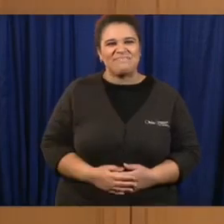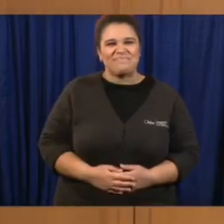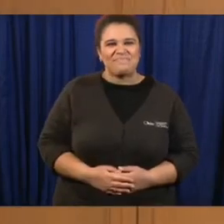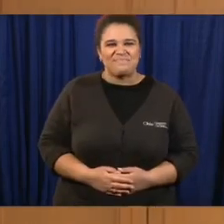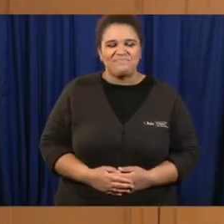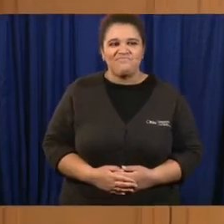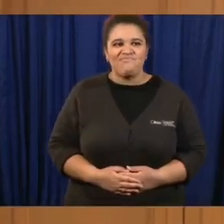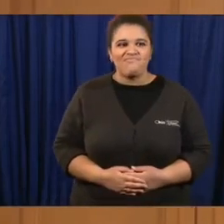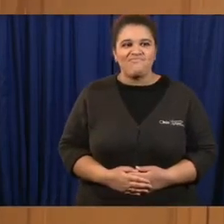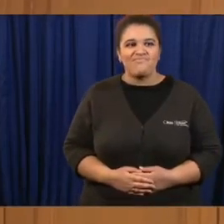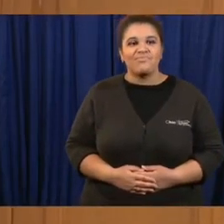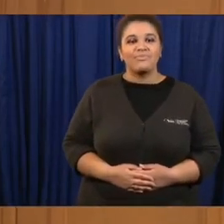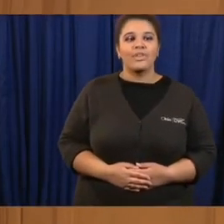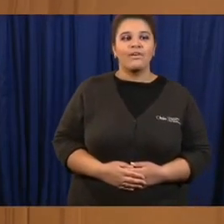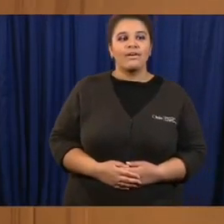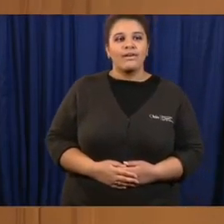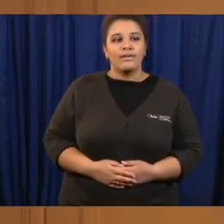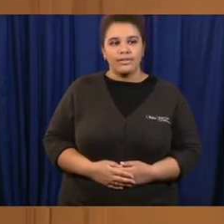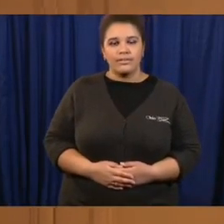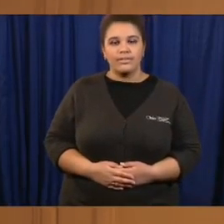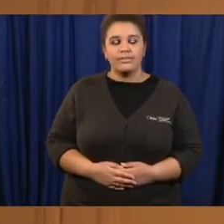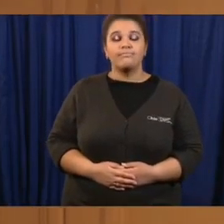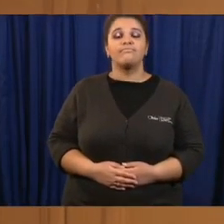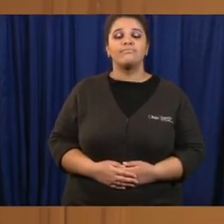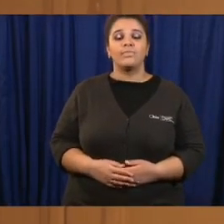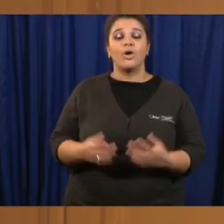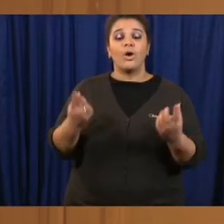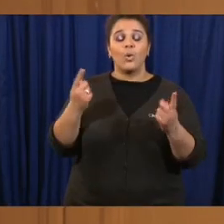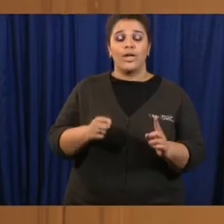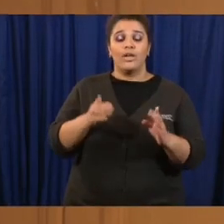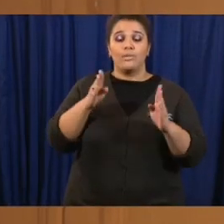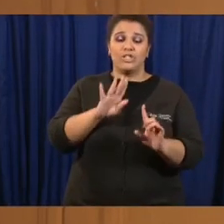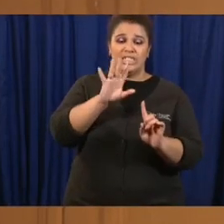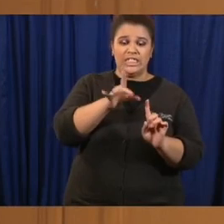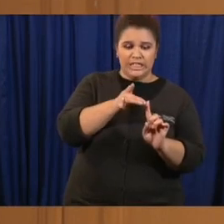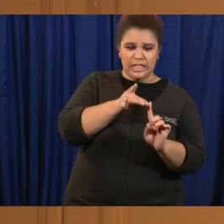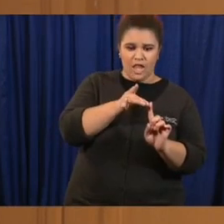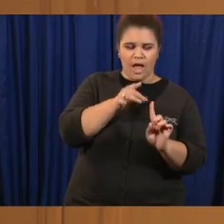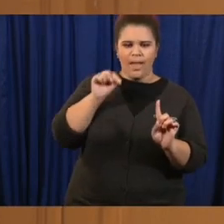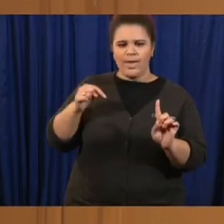week. Thank you. Thank you.